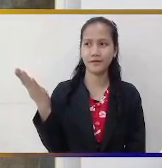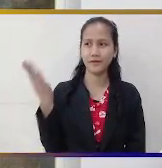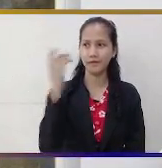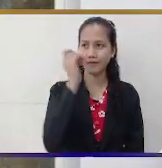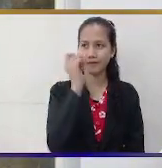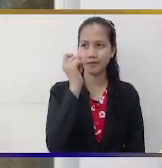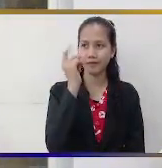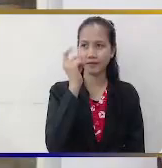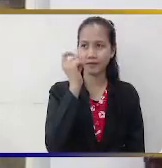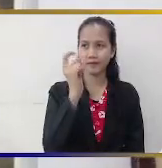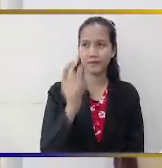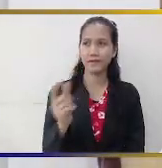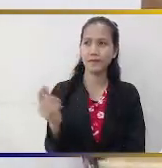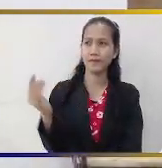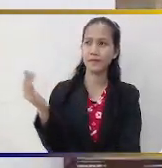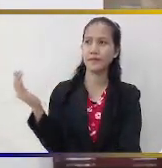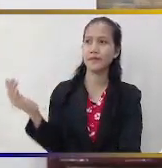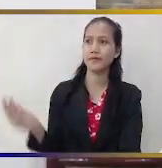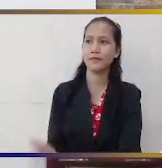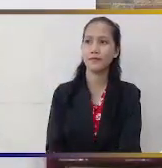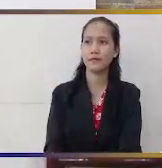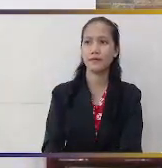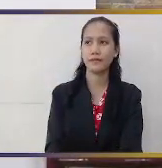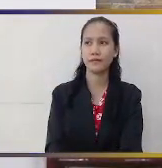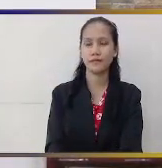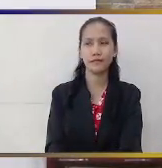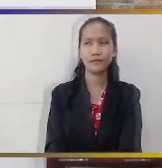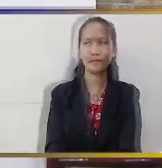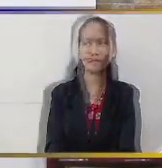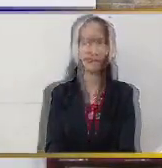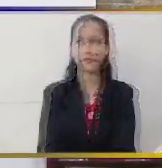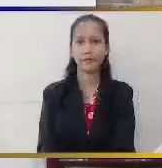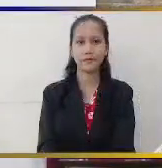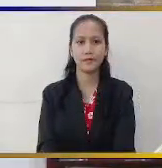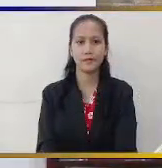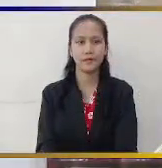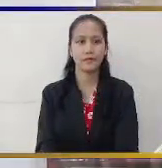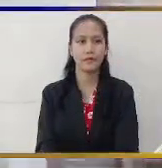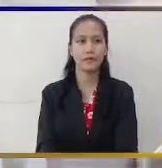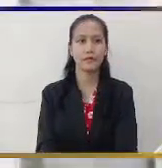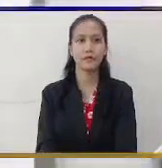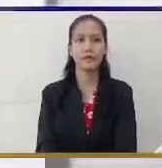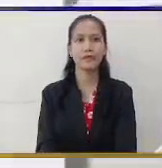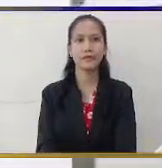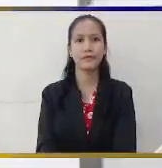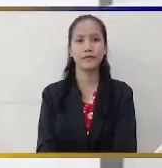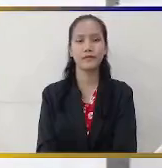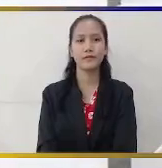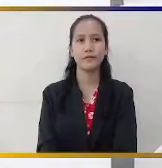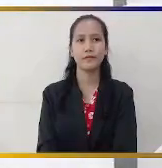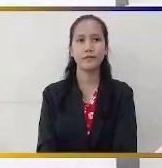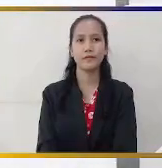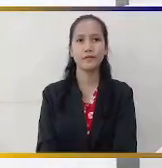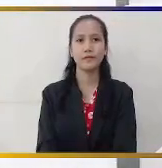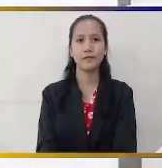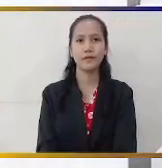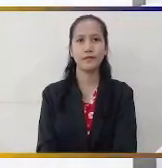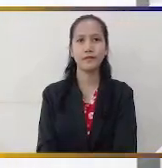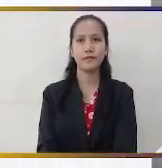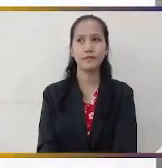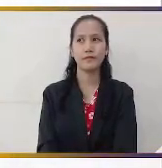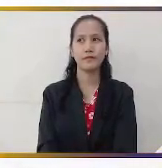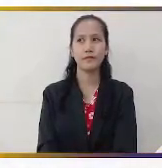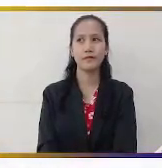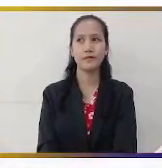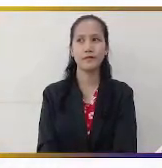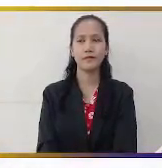experiment, okay? It just is. Now, spirituality, salvation, none of that's an experiment. But your giving